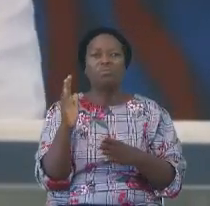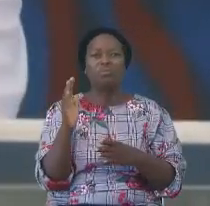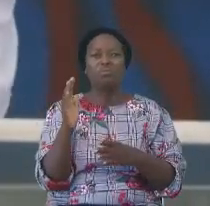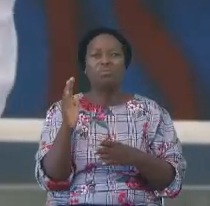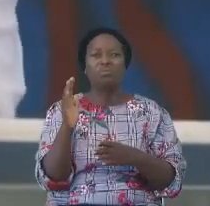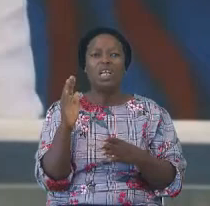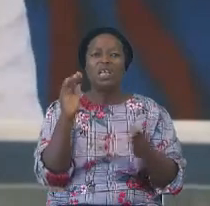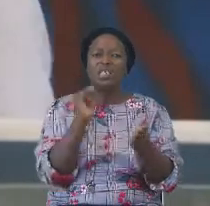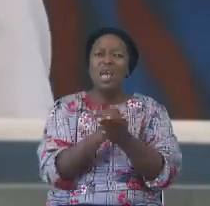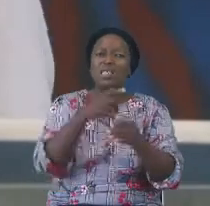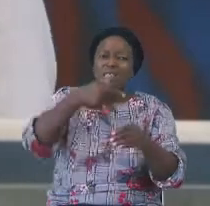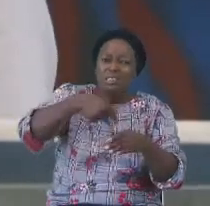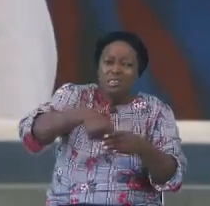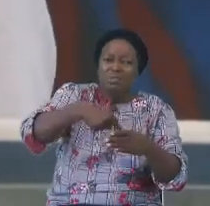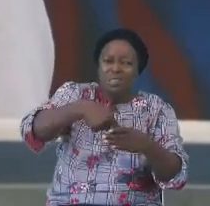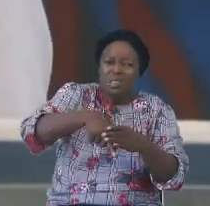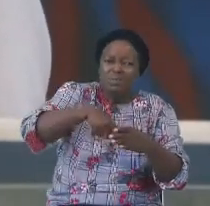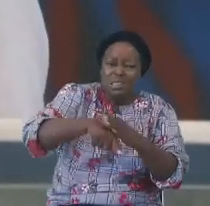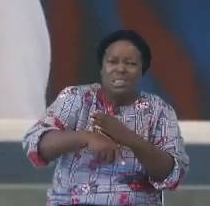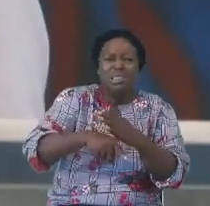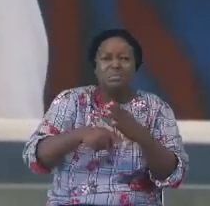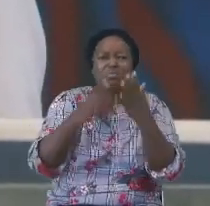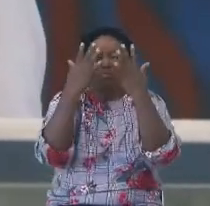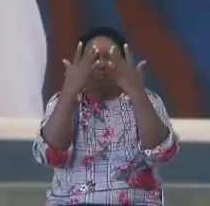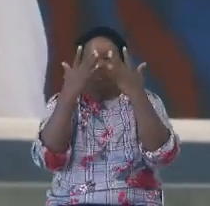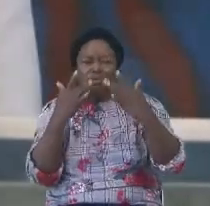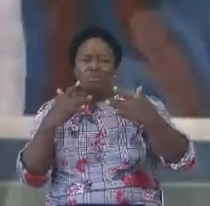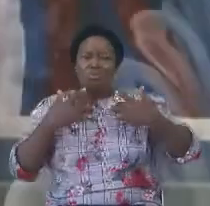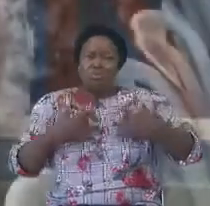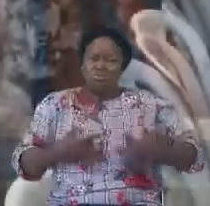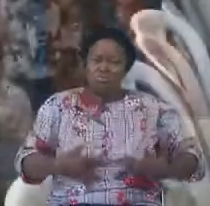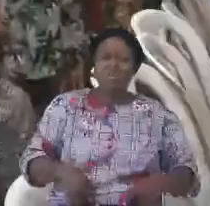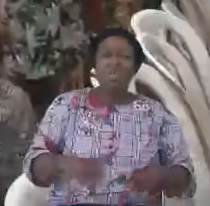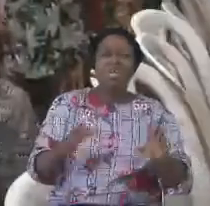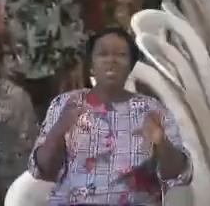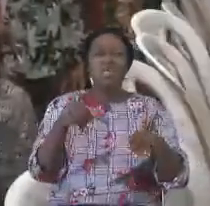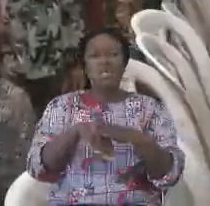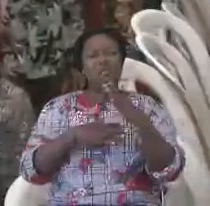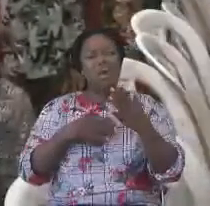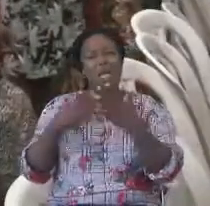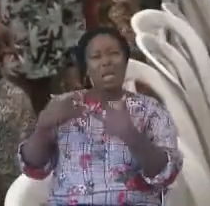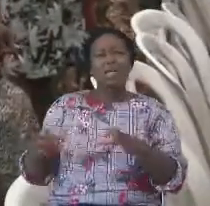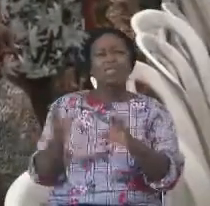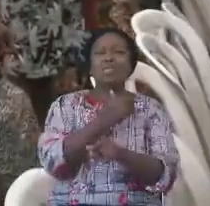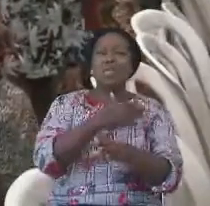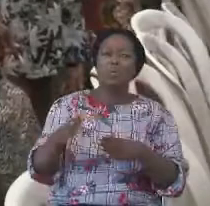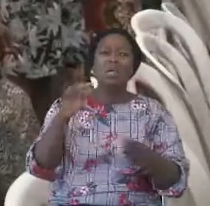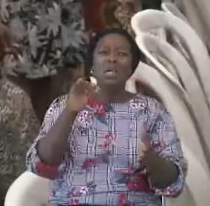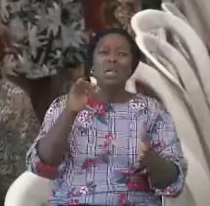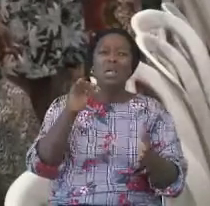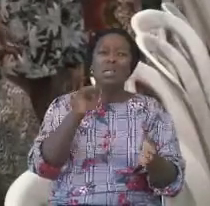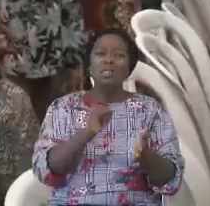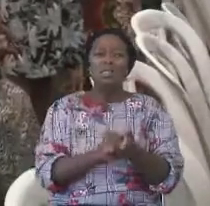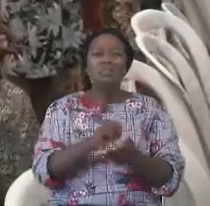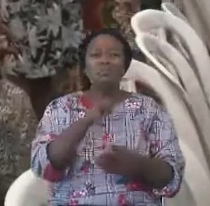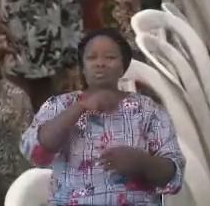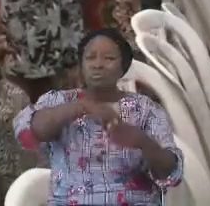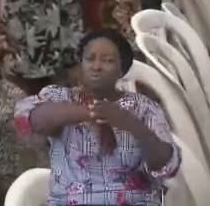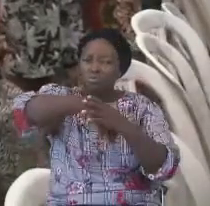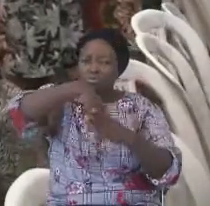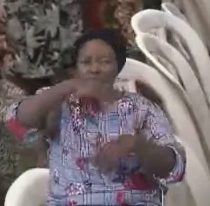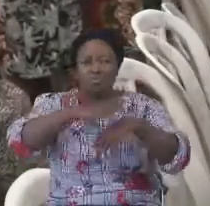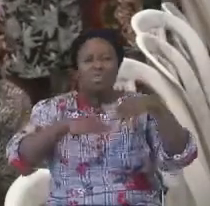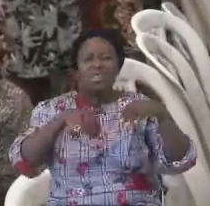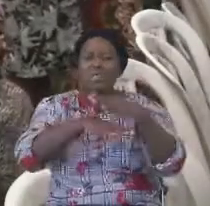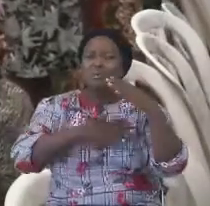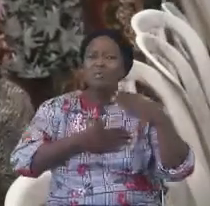My sorrow, take away. That deep, deep despair in my heart, take